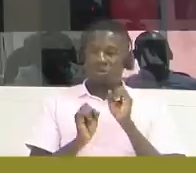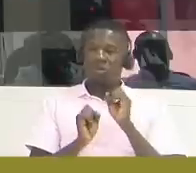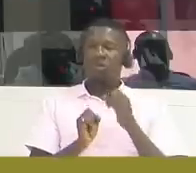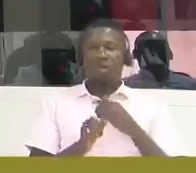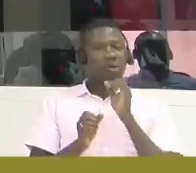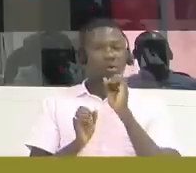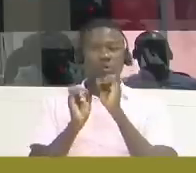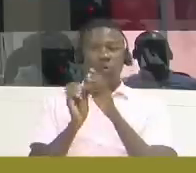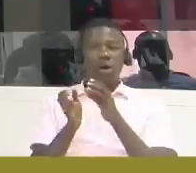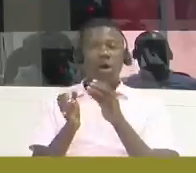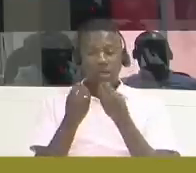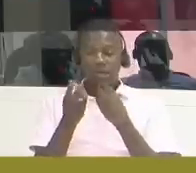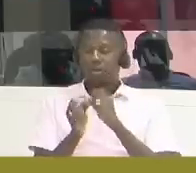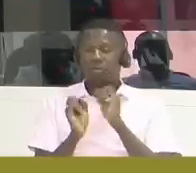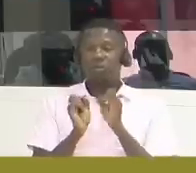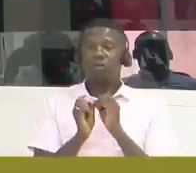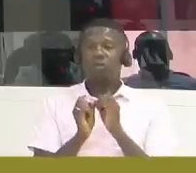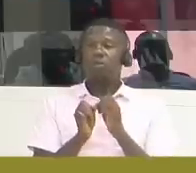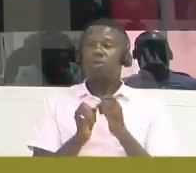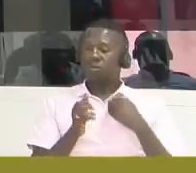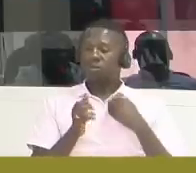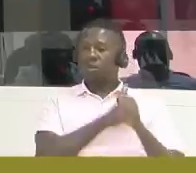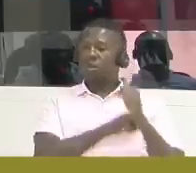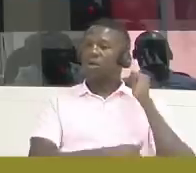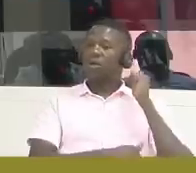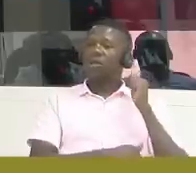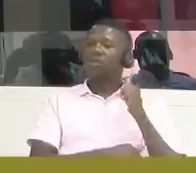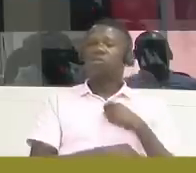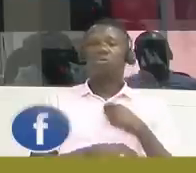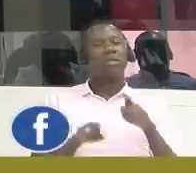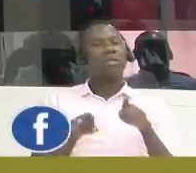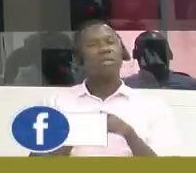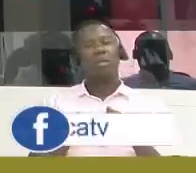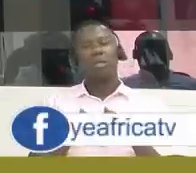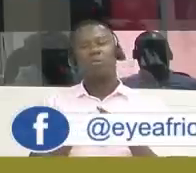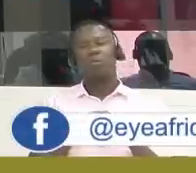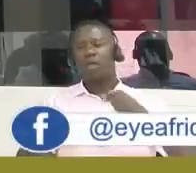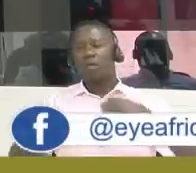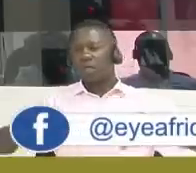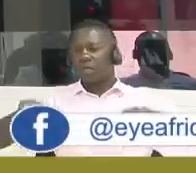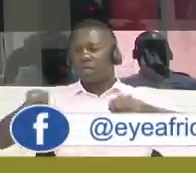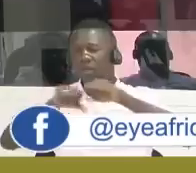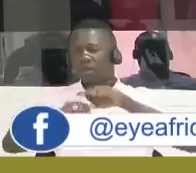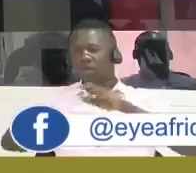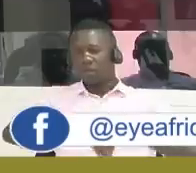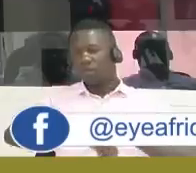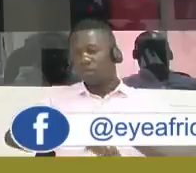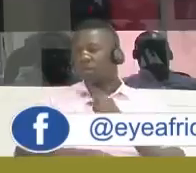was like that until around 2 p.m.